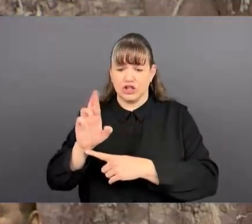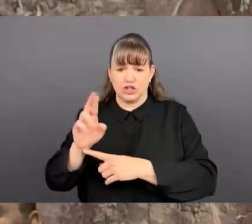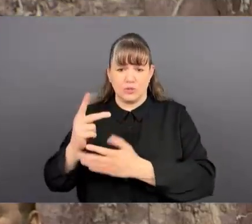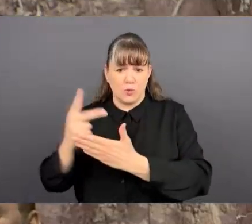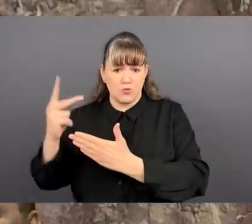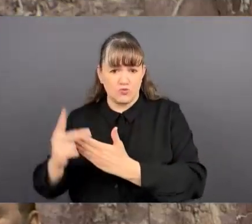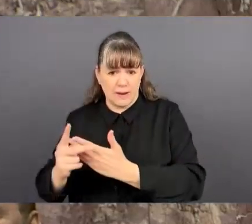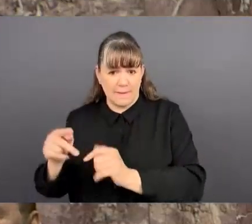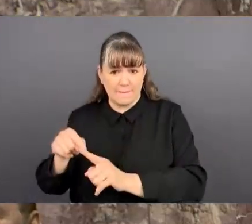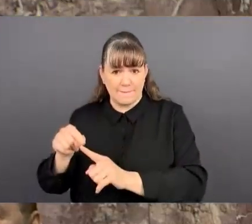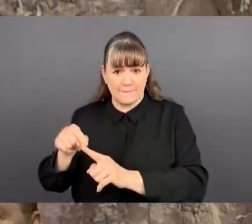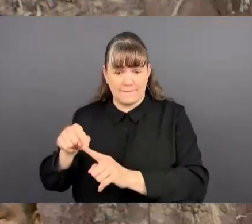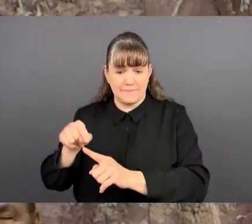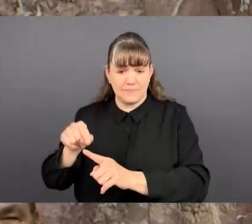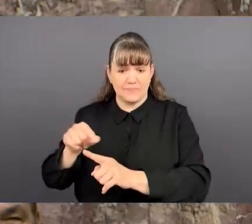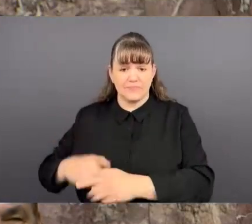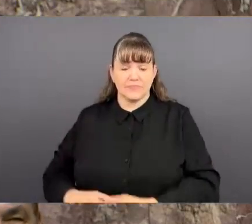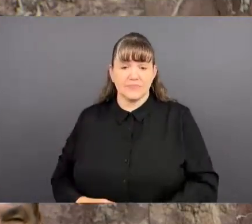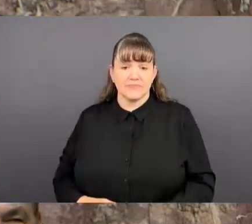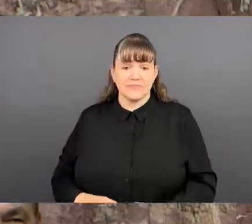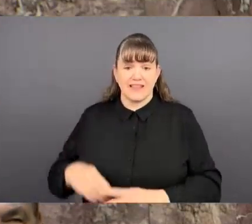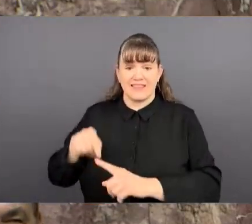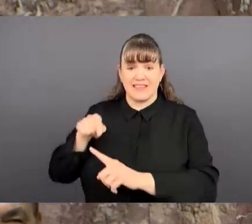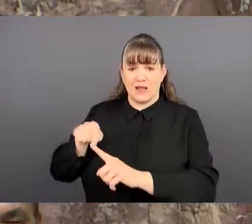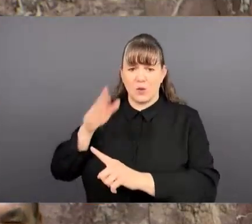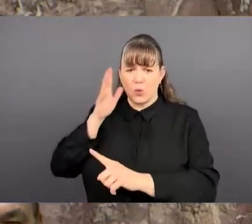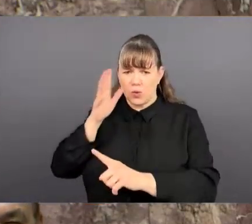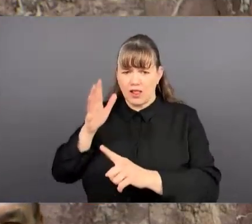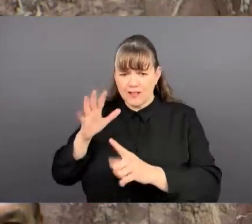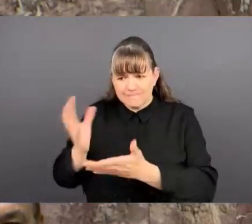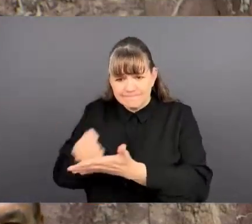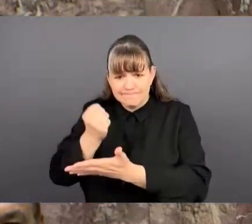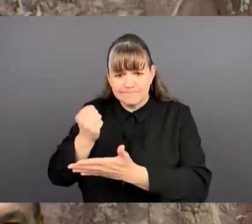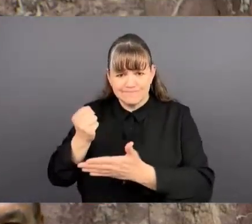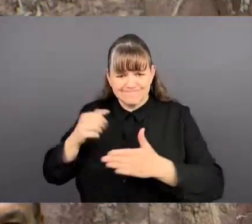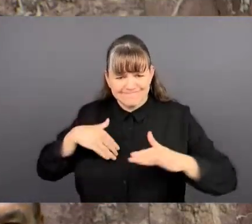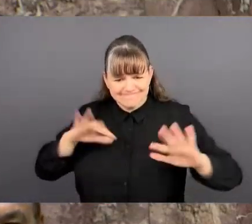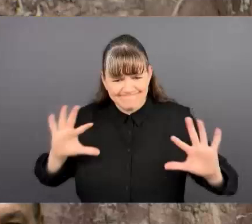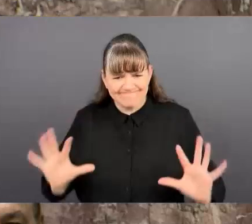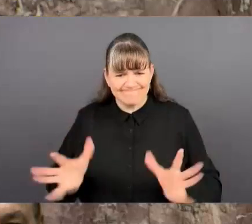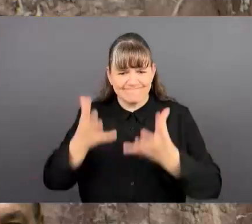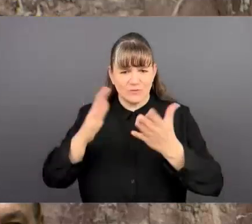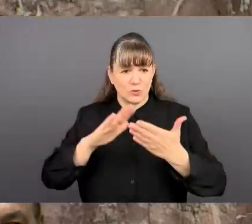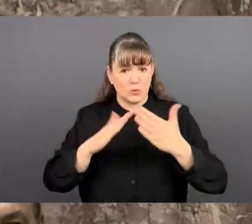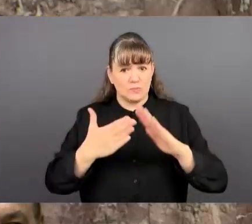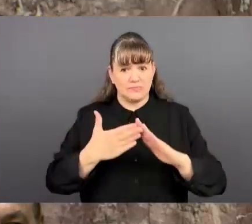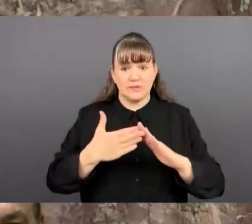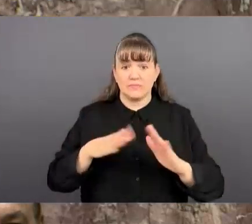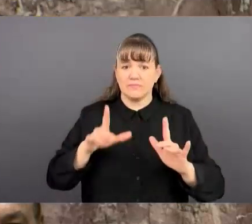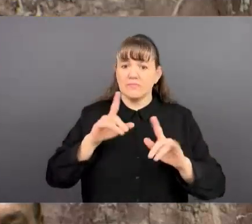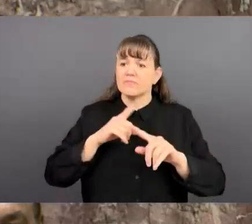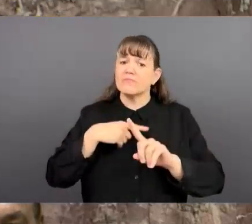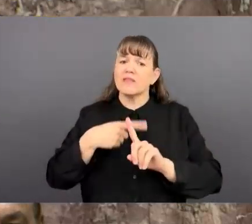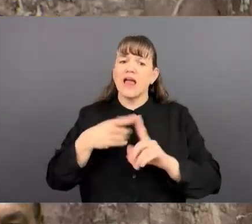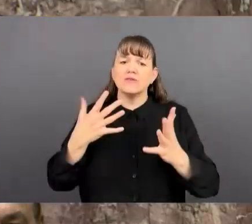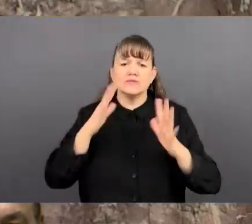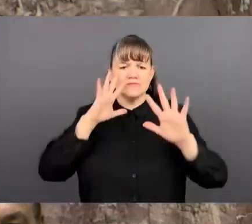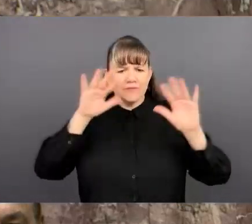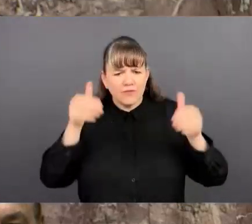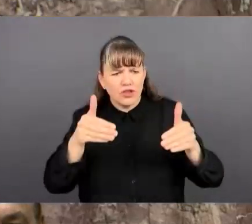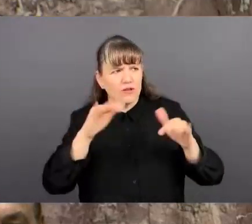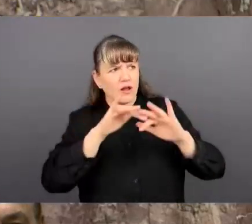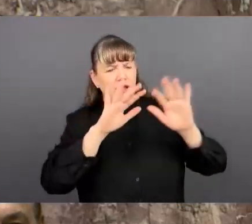to communities, and we're proceeding to address issues of climate change. And I am proud, and I want to acknowledge the role of the oil and gas